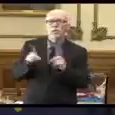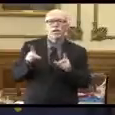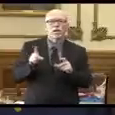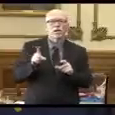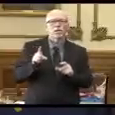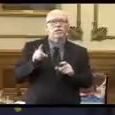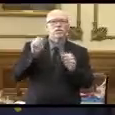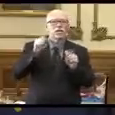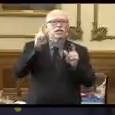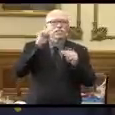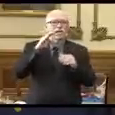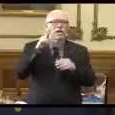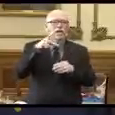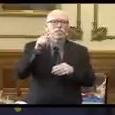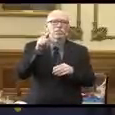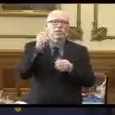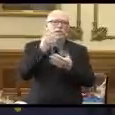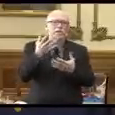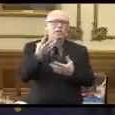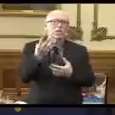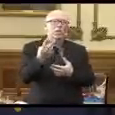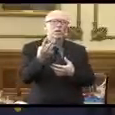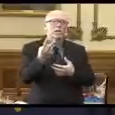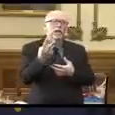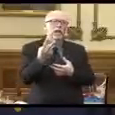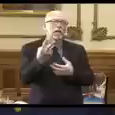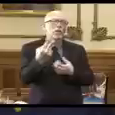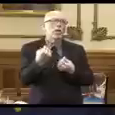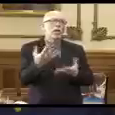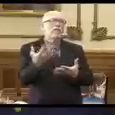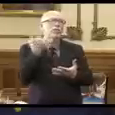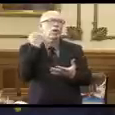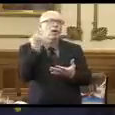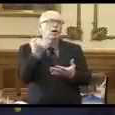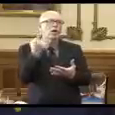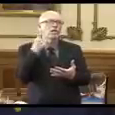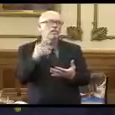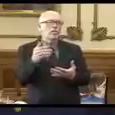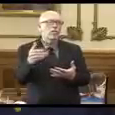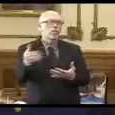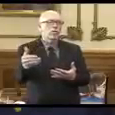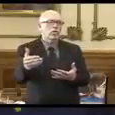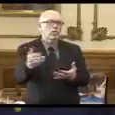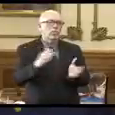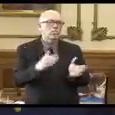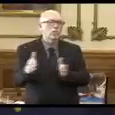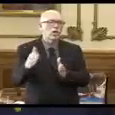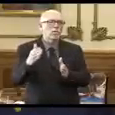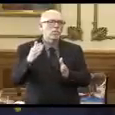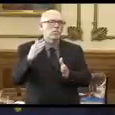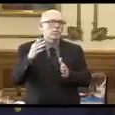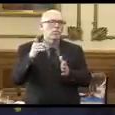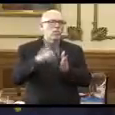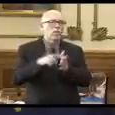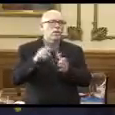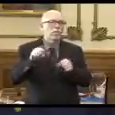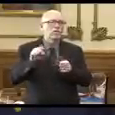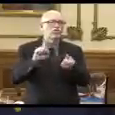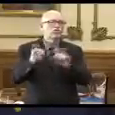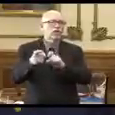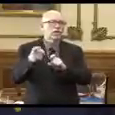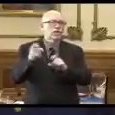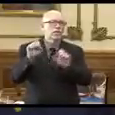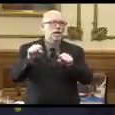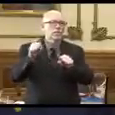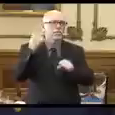you can expect the update to come Wednesday to kind of give folks time to wrap their head around what potential changes there